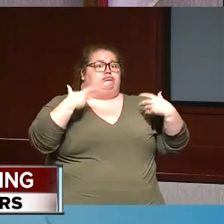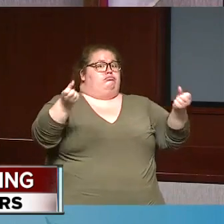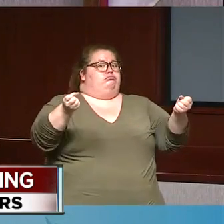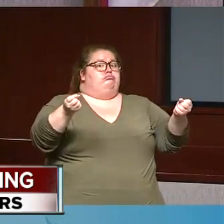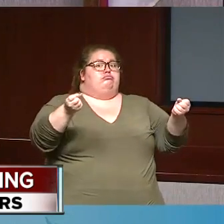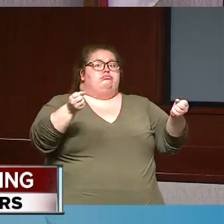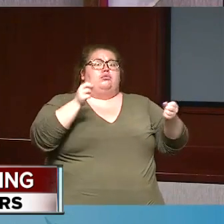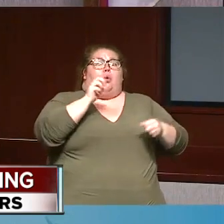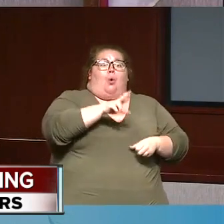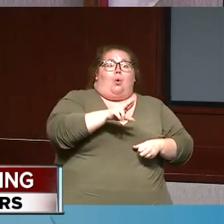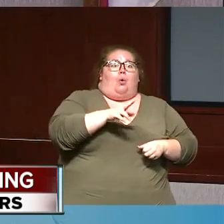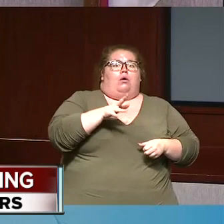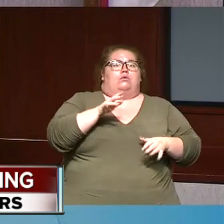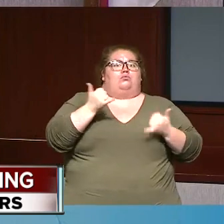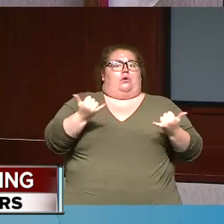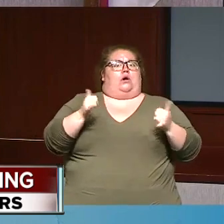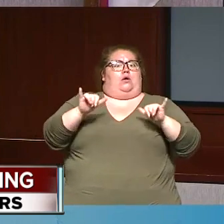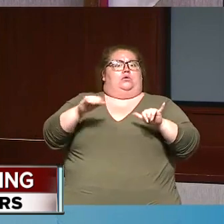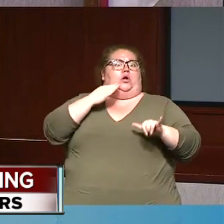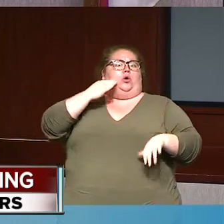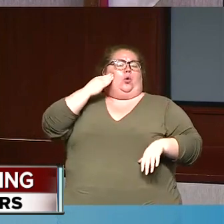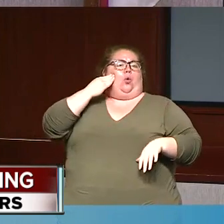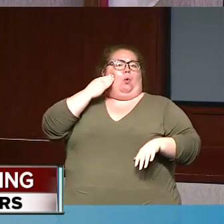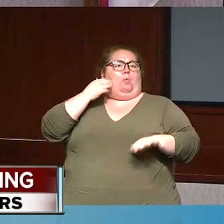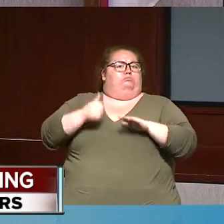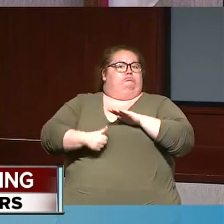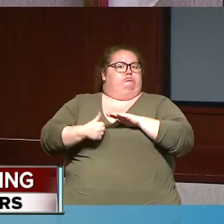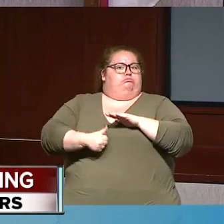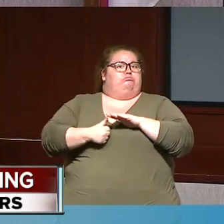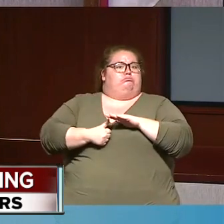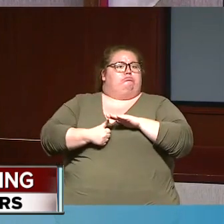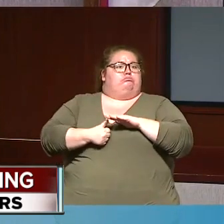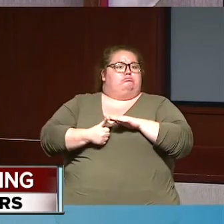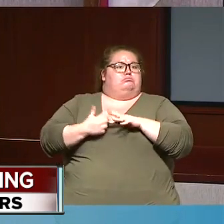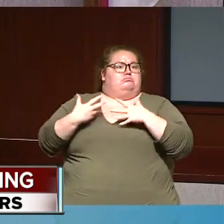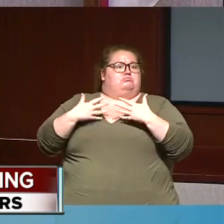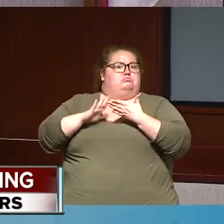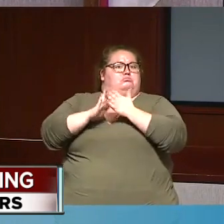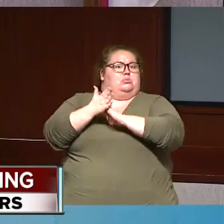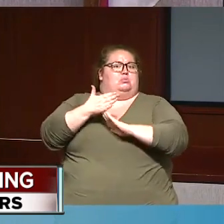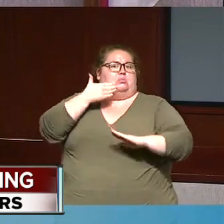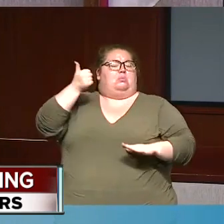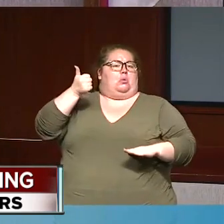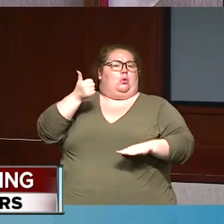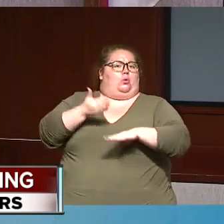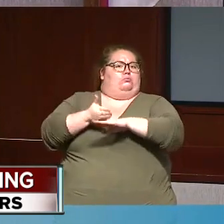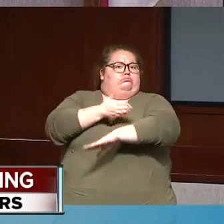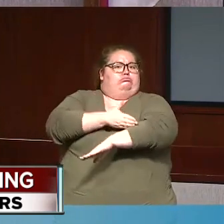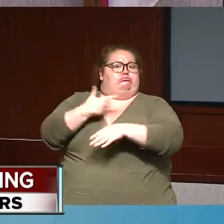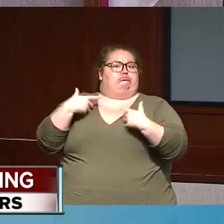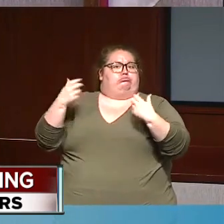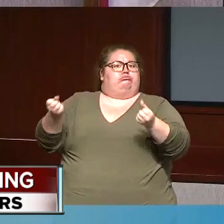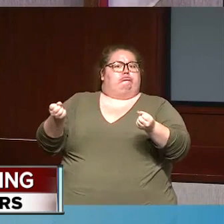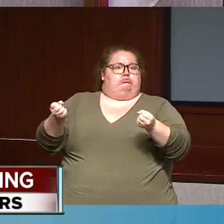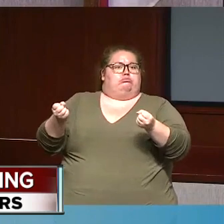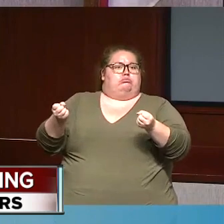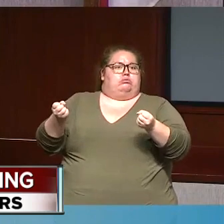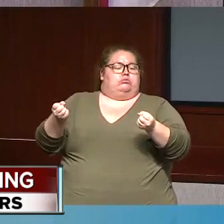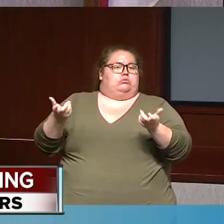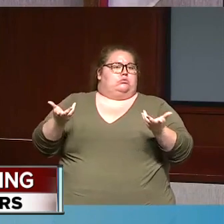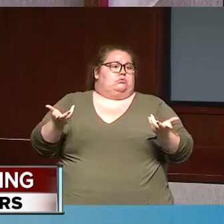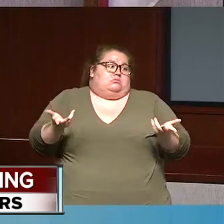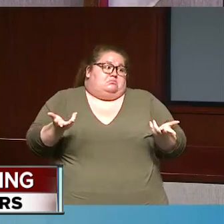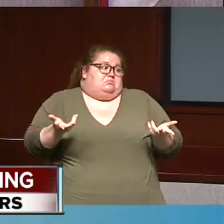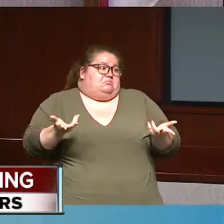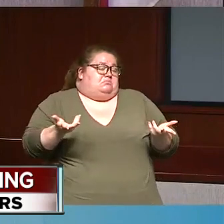are recovering at home, treating their symptoms on their own. So I think that is partly an answer